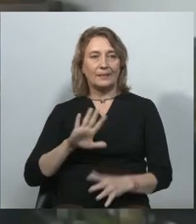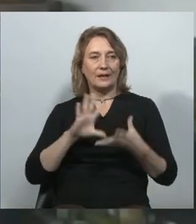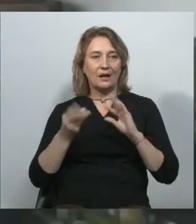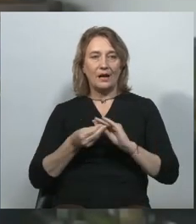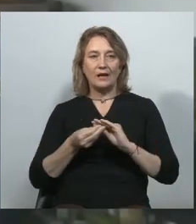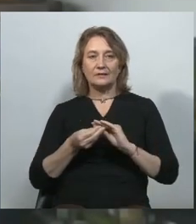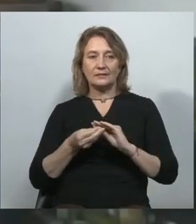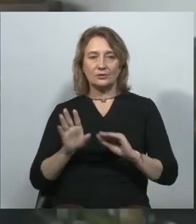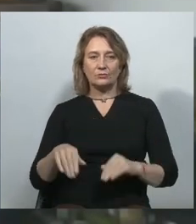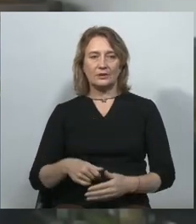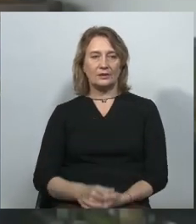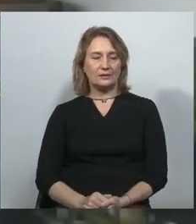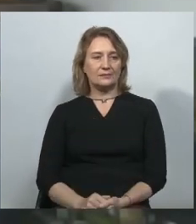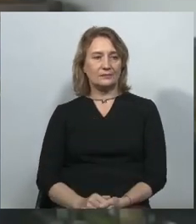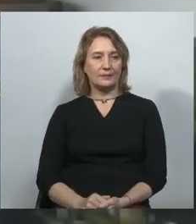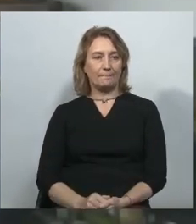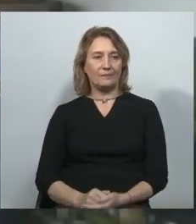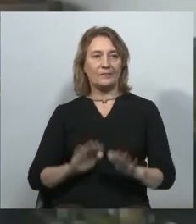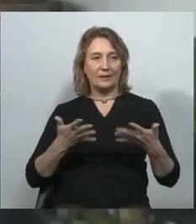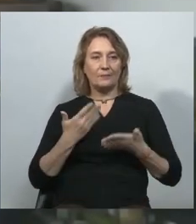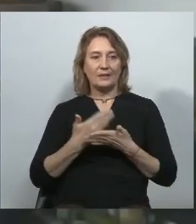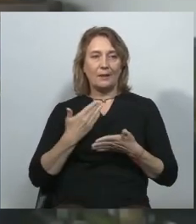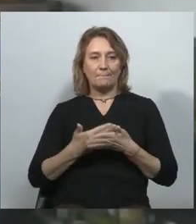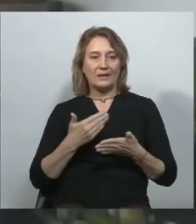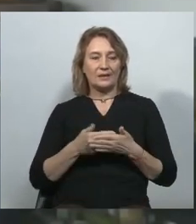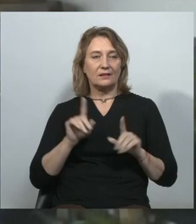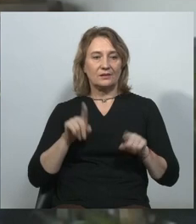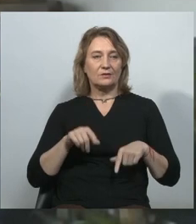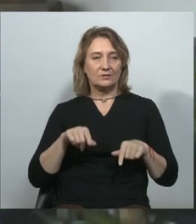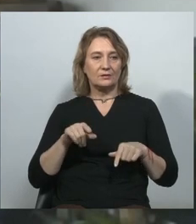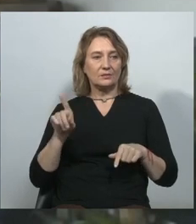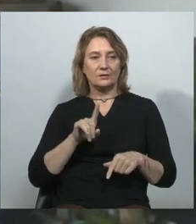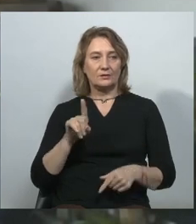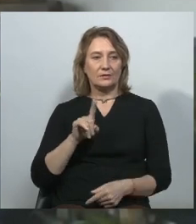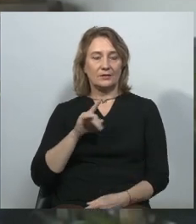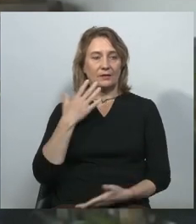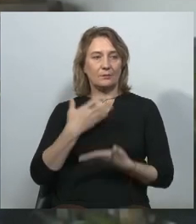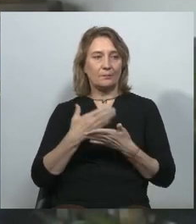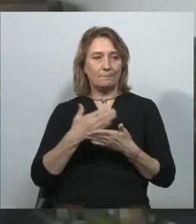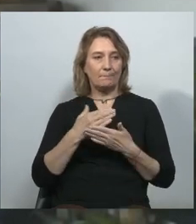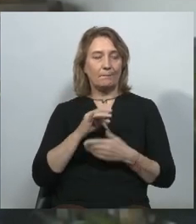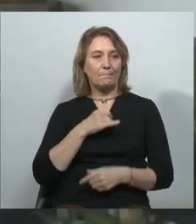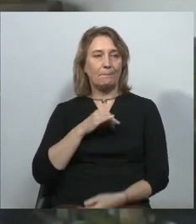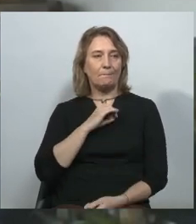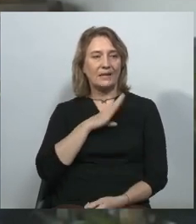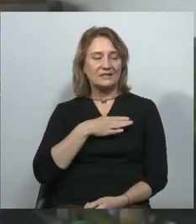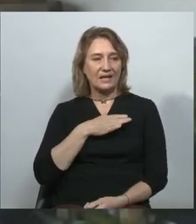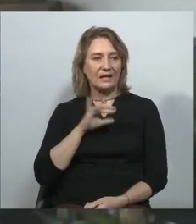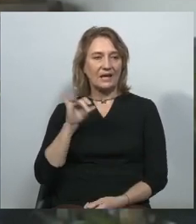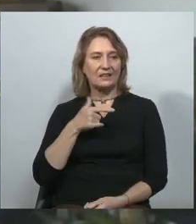murder of people in Nigeria, in Pakistan, in Sri Lanka, and I believe in India.